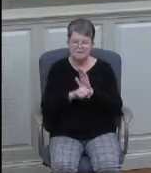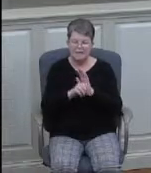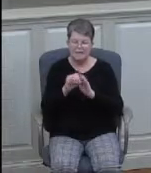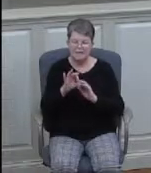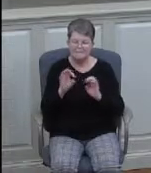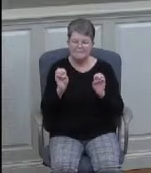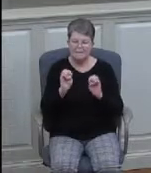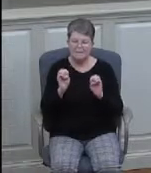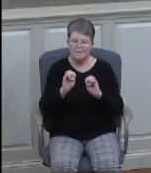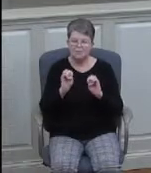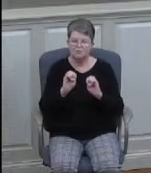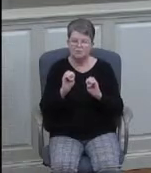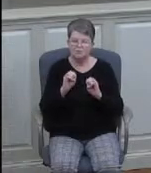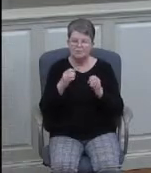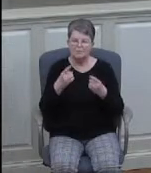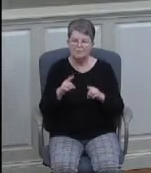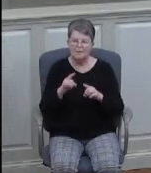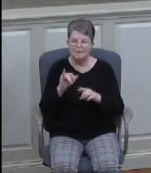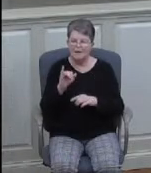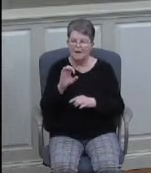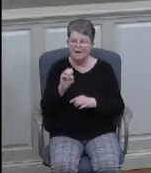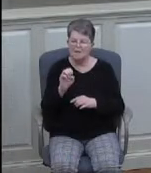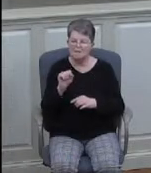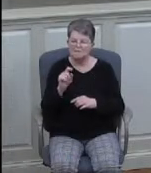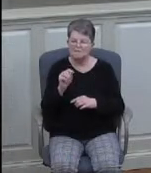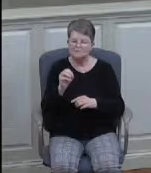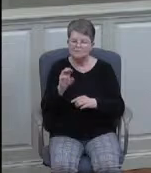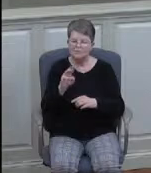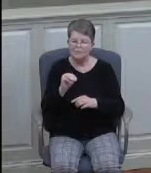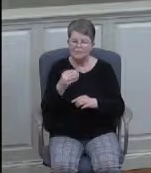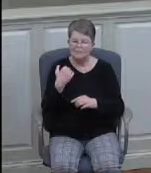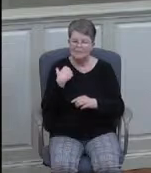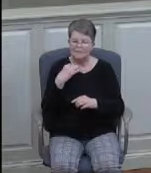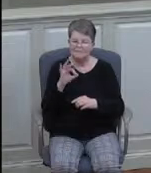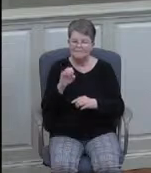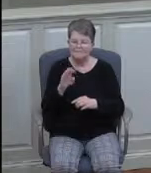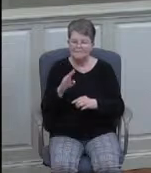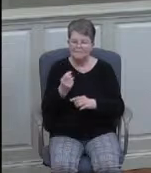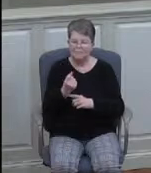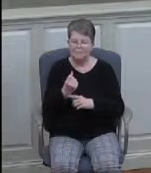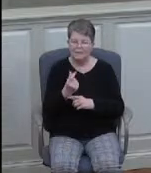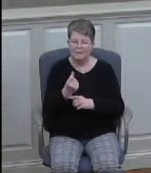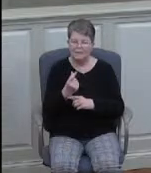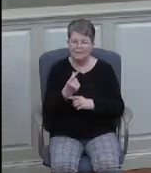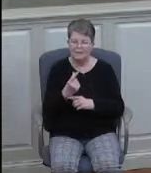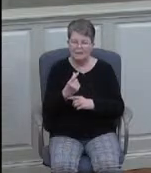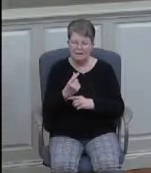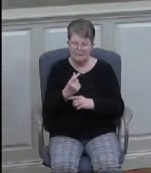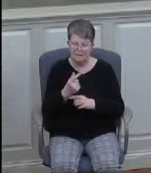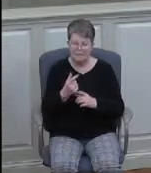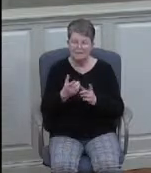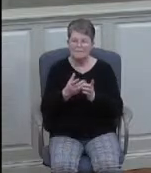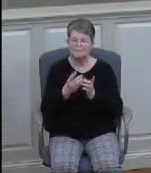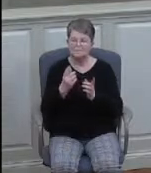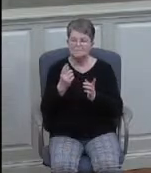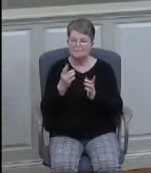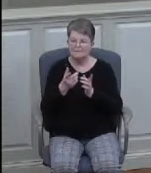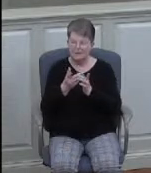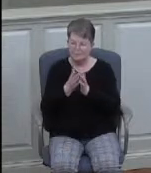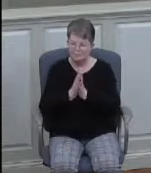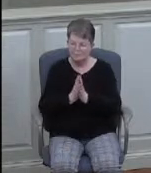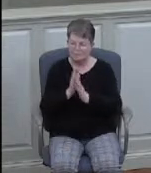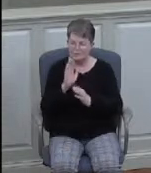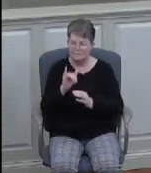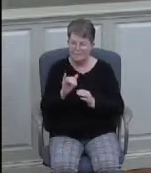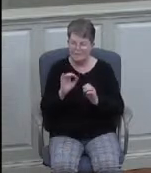ice storm, winter storm event that occurred on February the 11th. It has been requested by